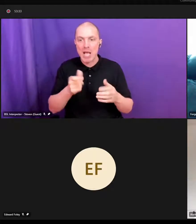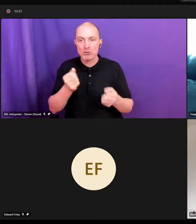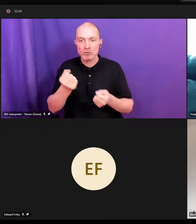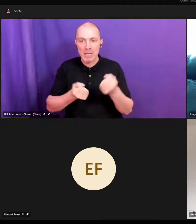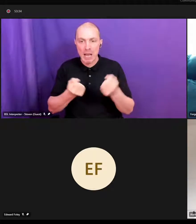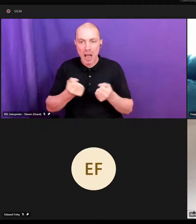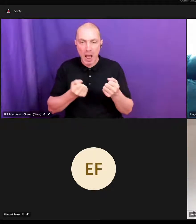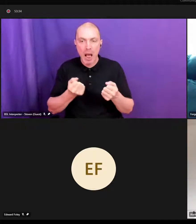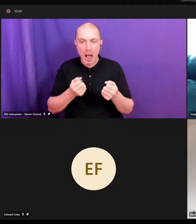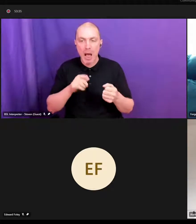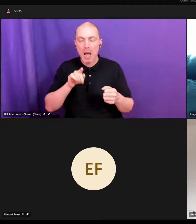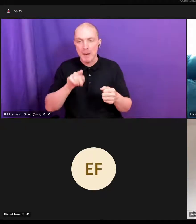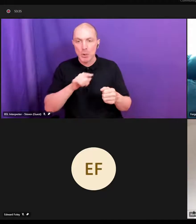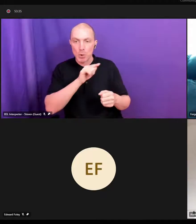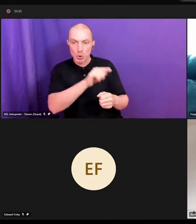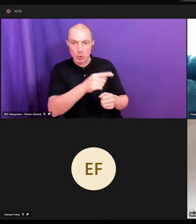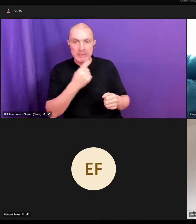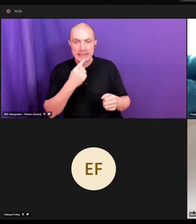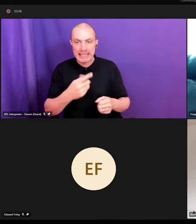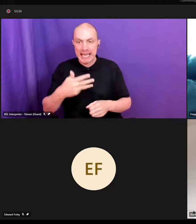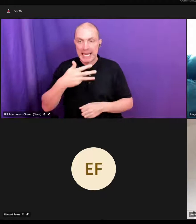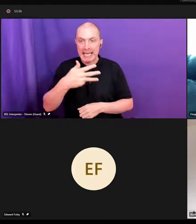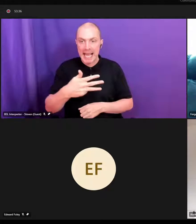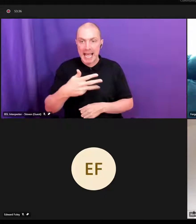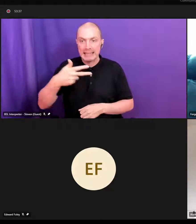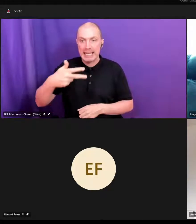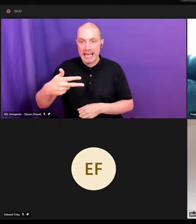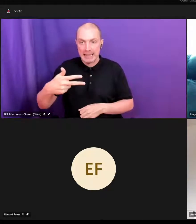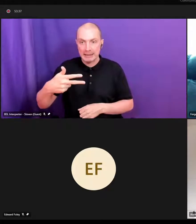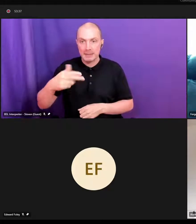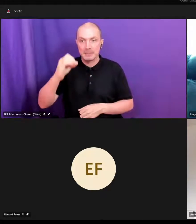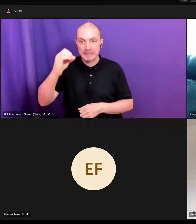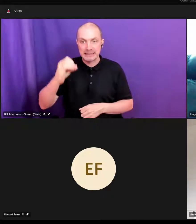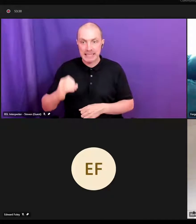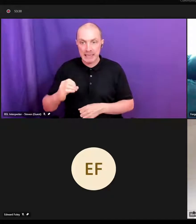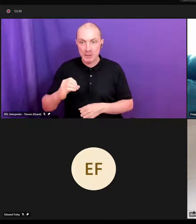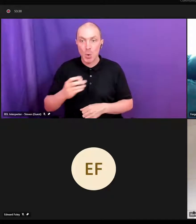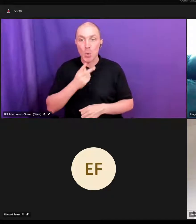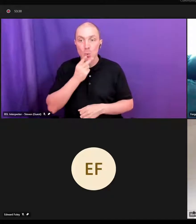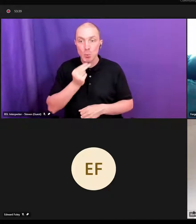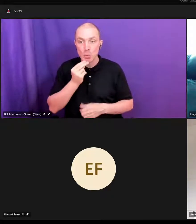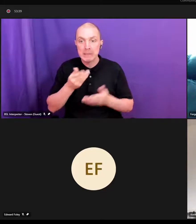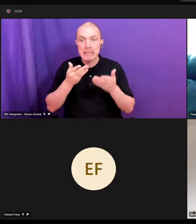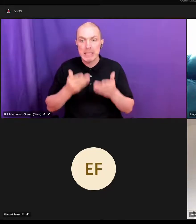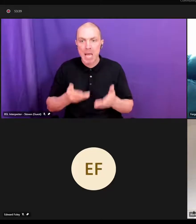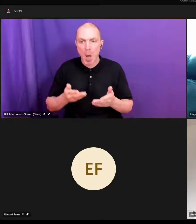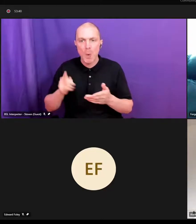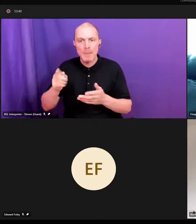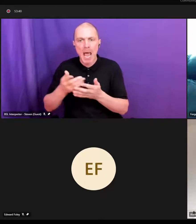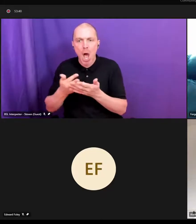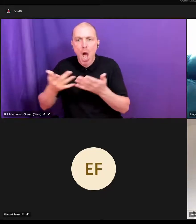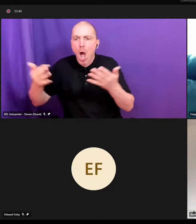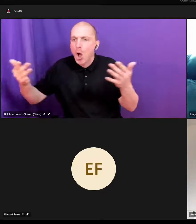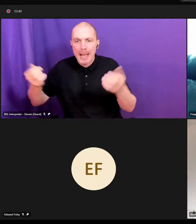98 cars in service. How many are not in service? And also,